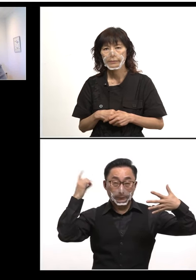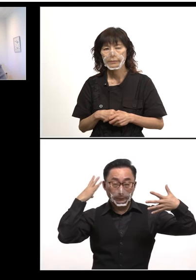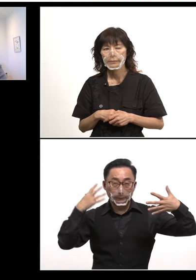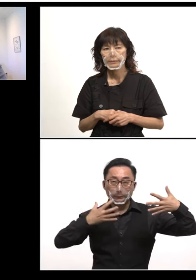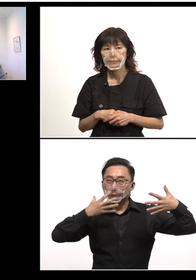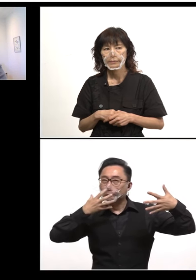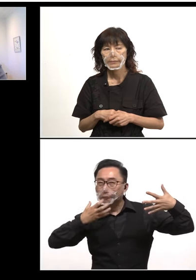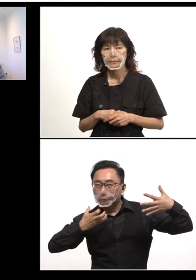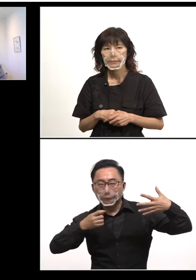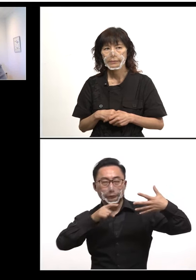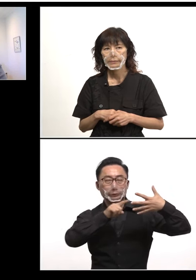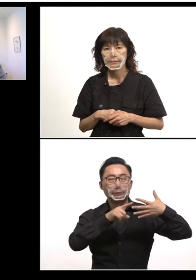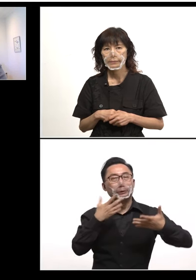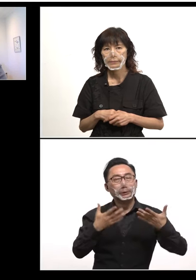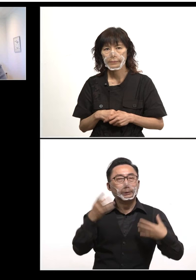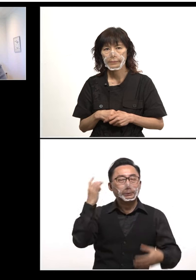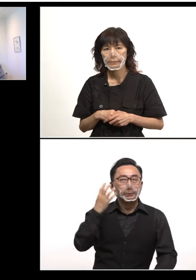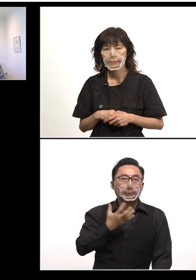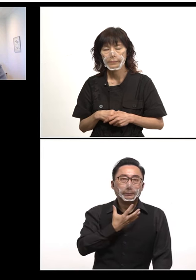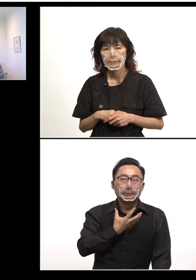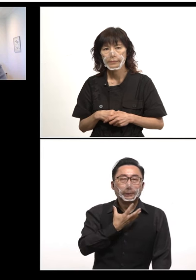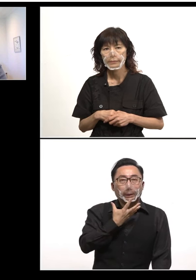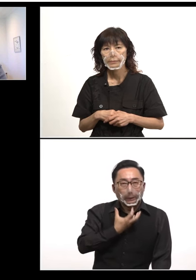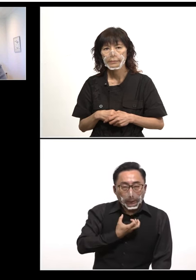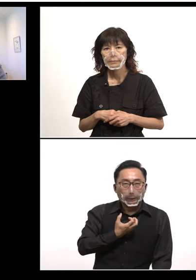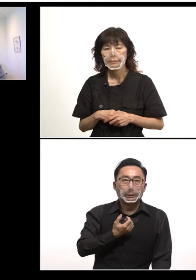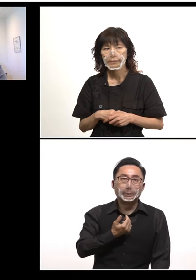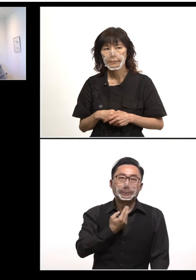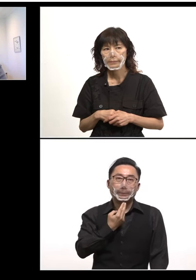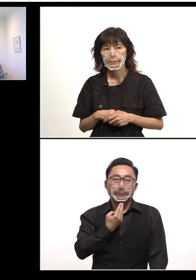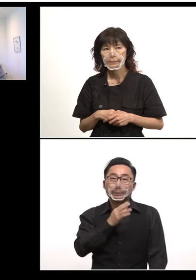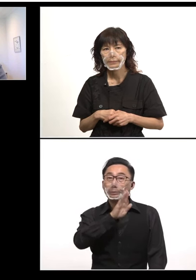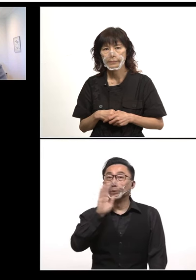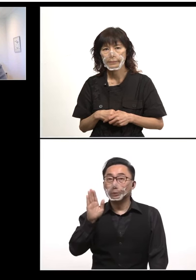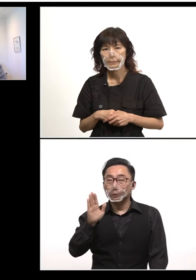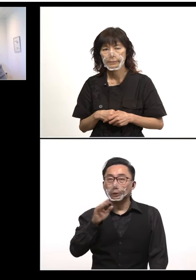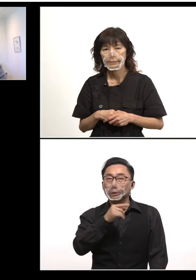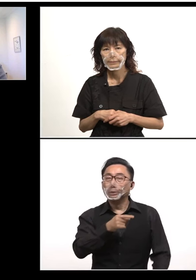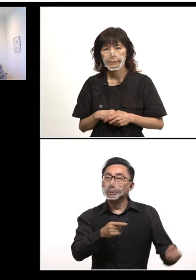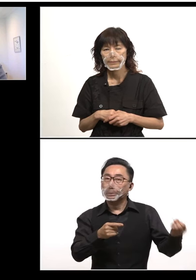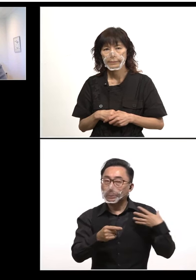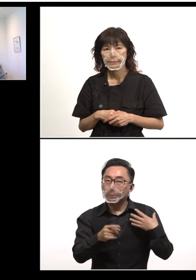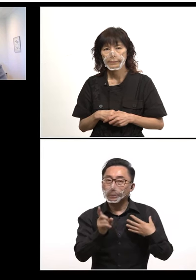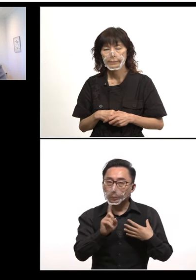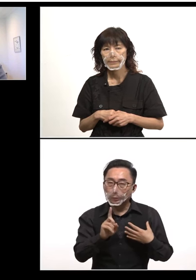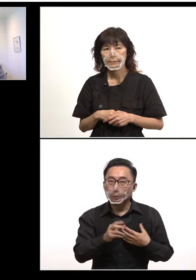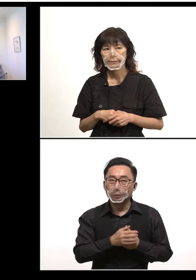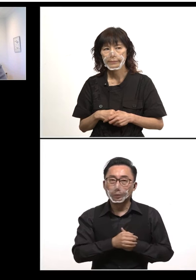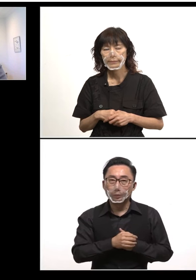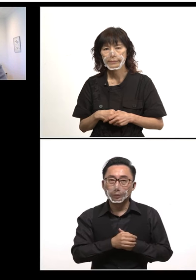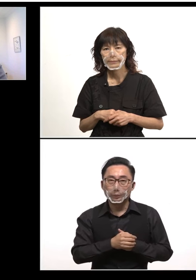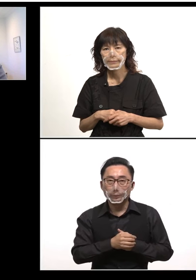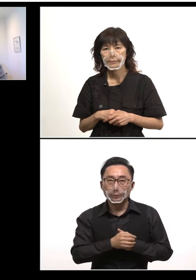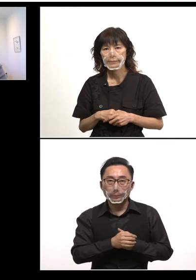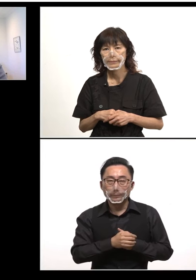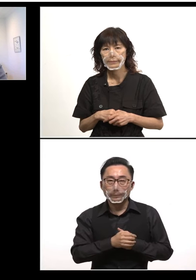has these kind of feelings that we usually put in this idea of someone who's synesthesia, who's a very has almost